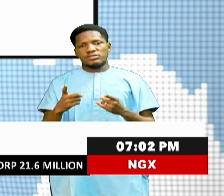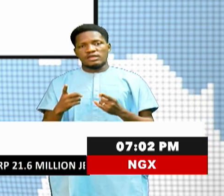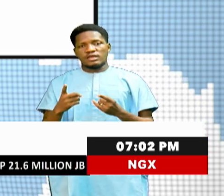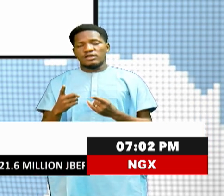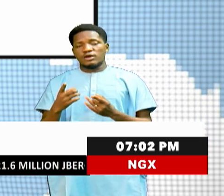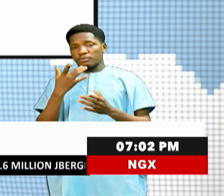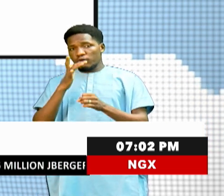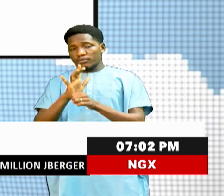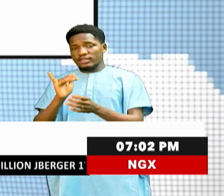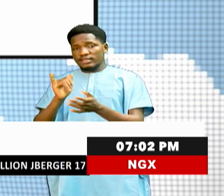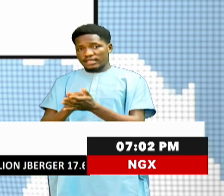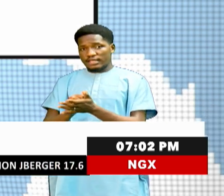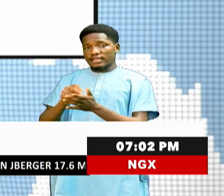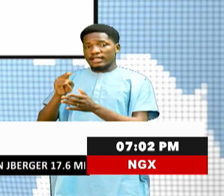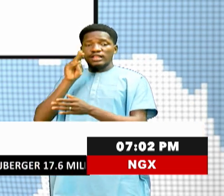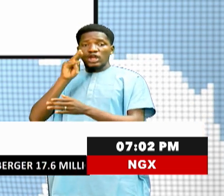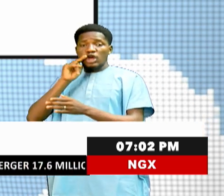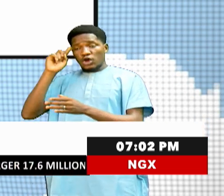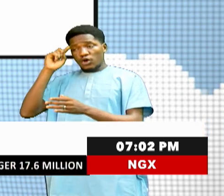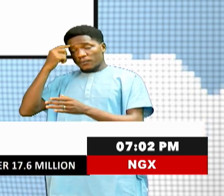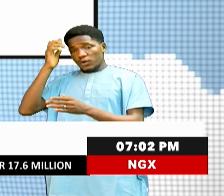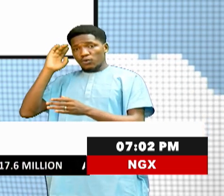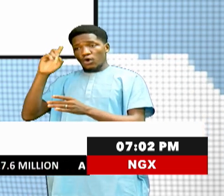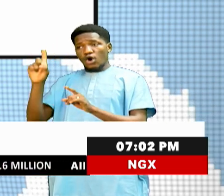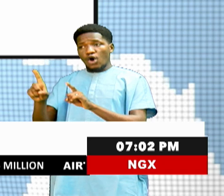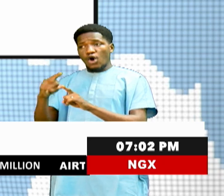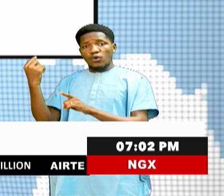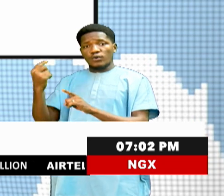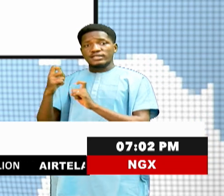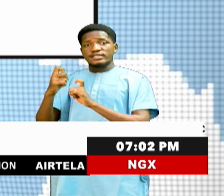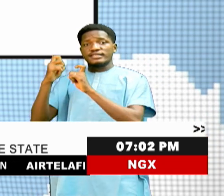will always give priority to their safety.